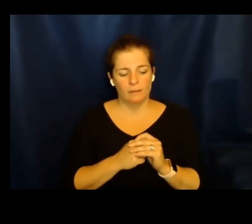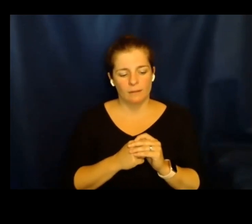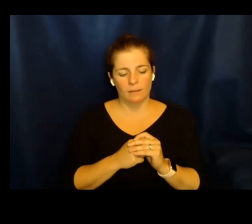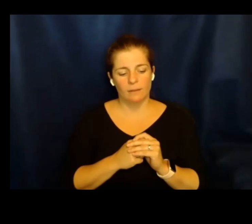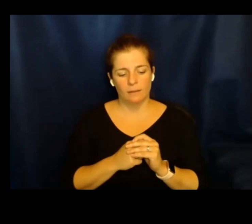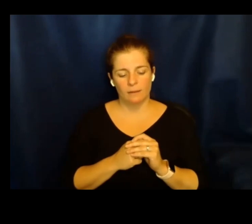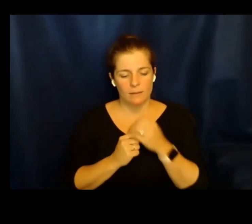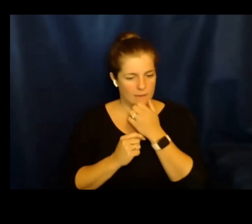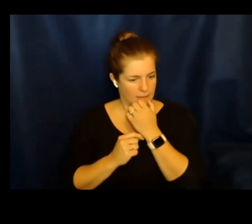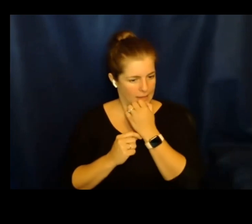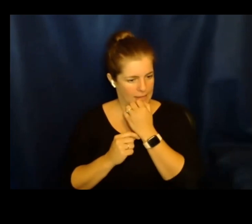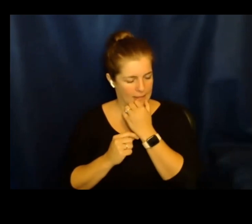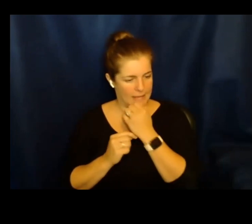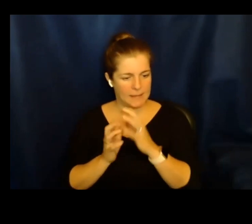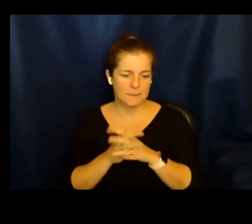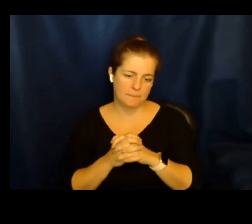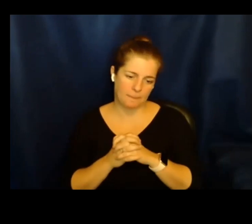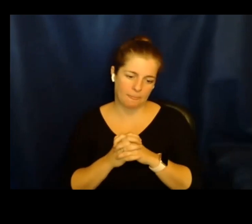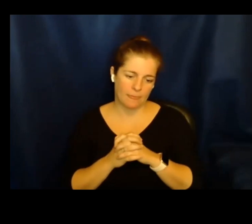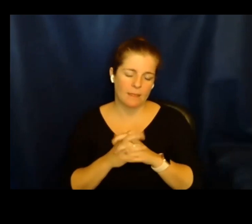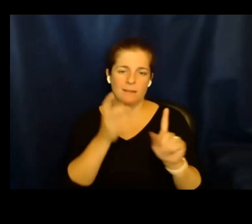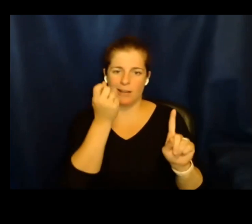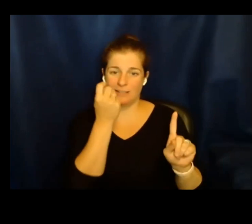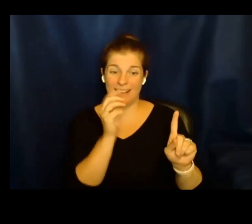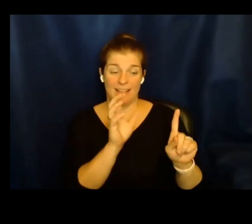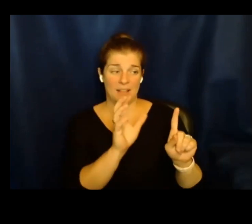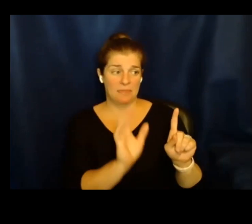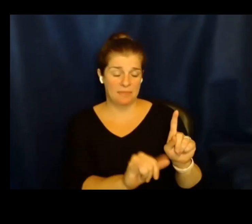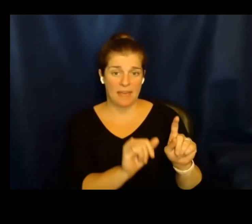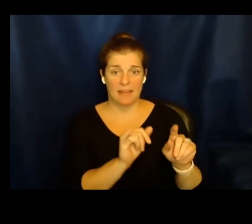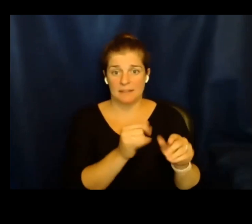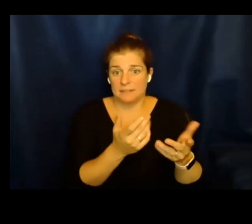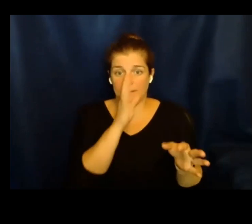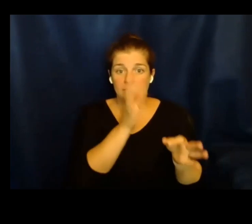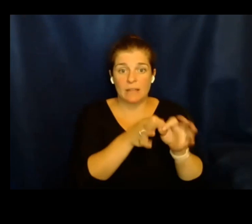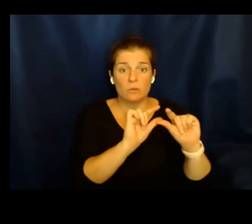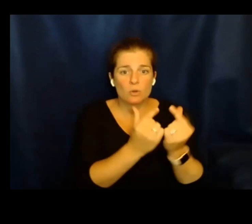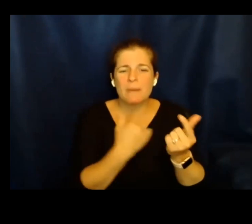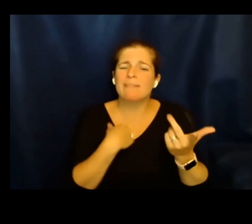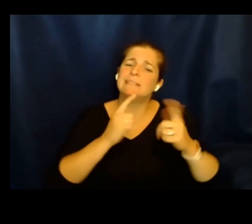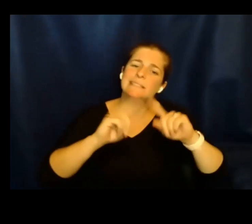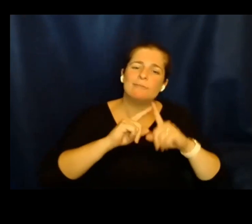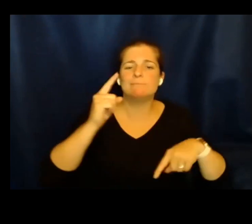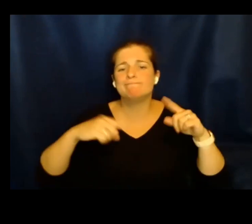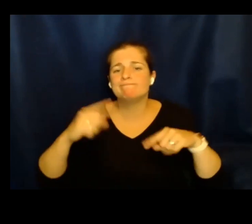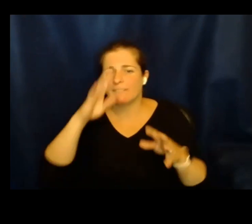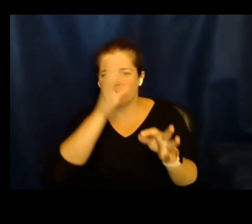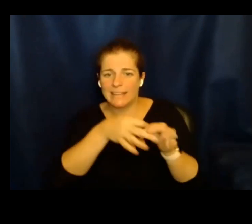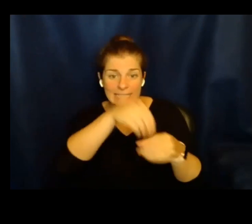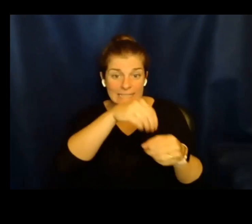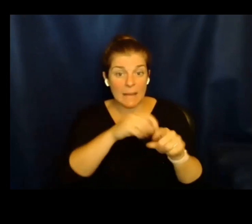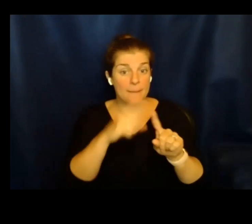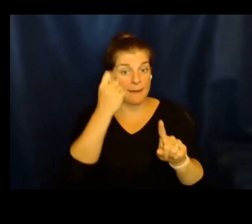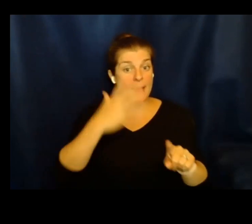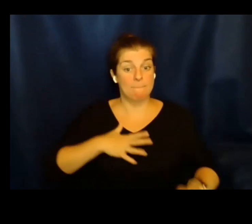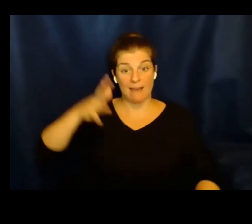different denominations, different ways of thought, different faiths, and my father called on